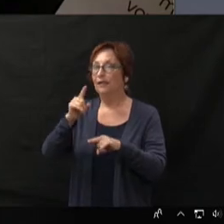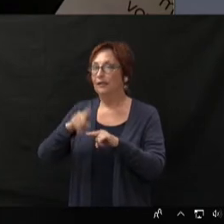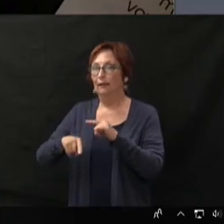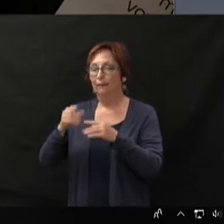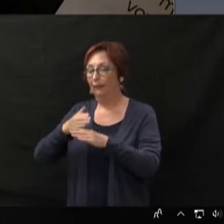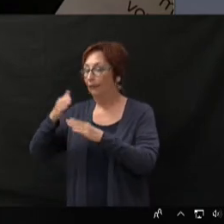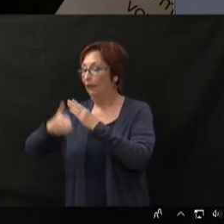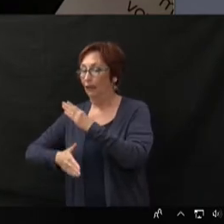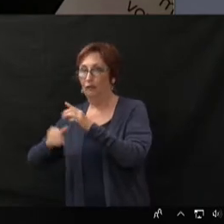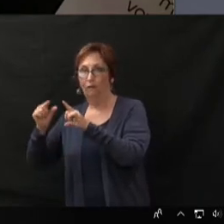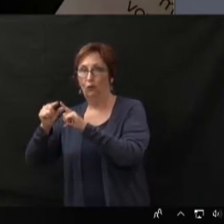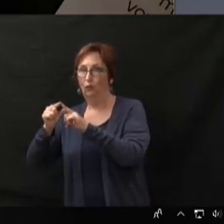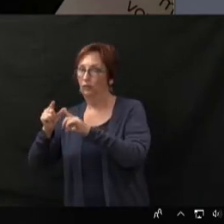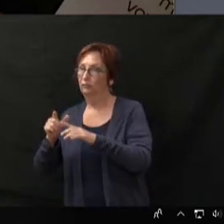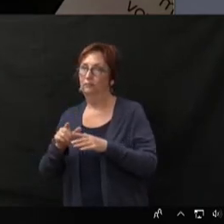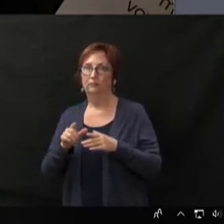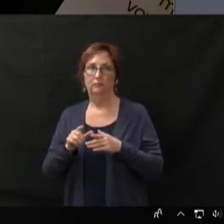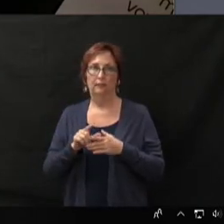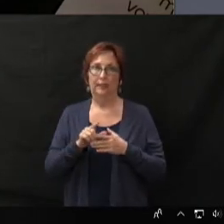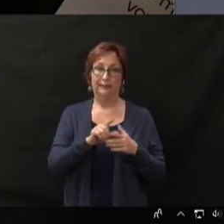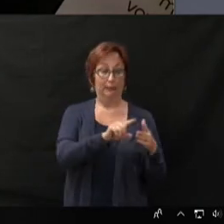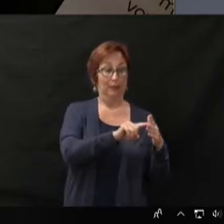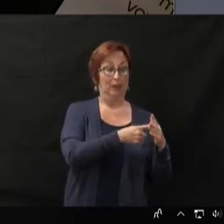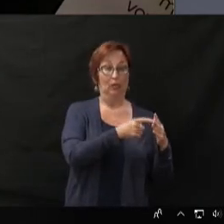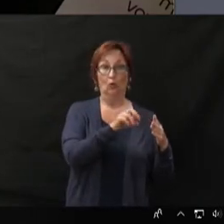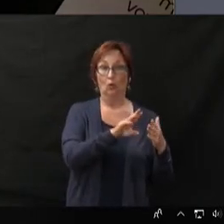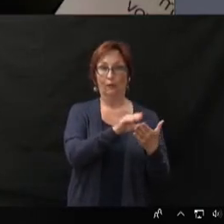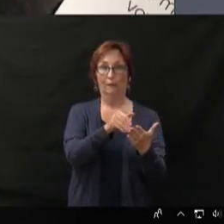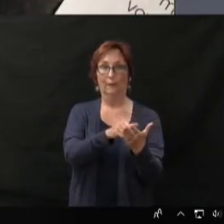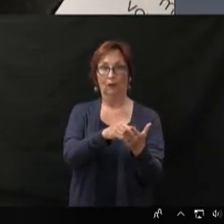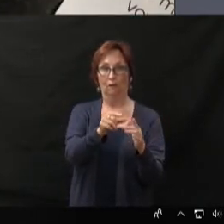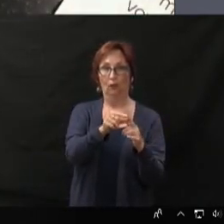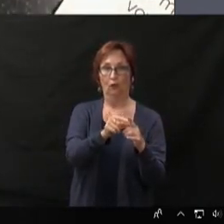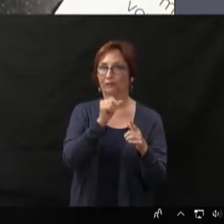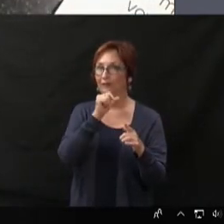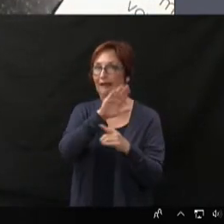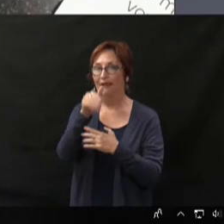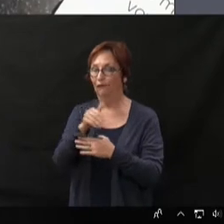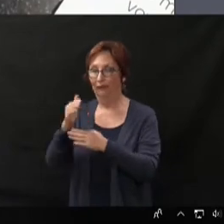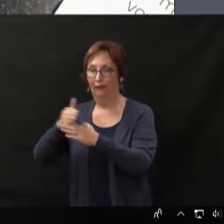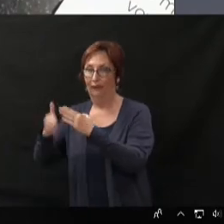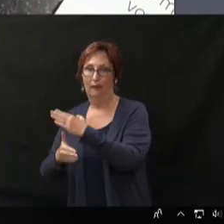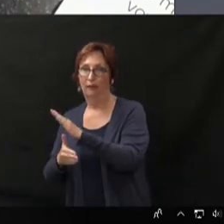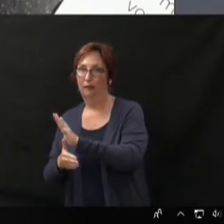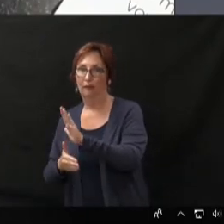word. It's at the beginning or the middle. Okay?